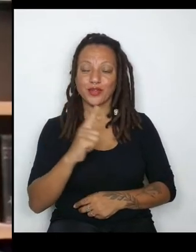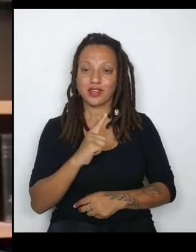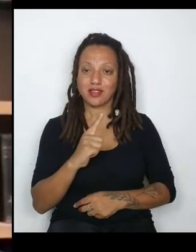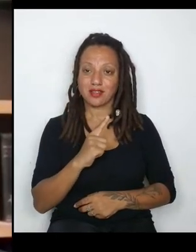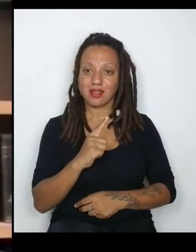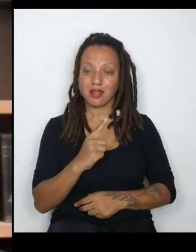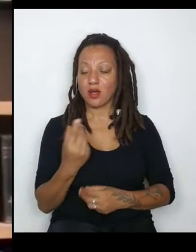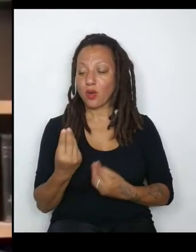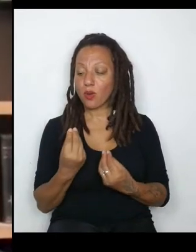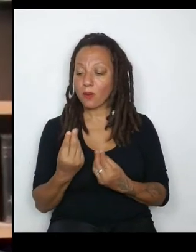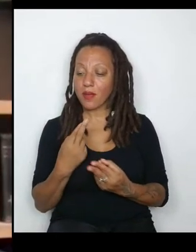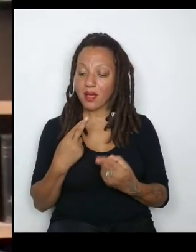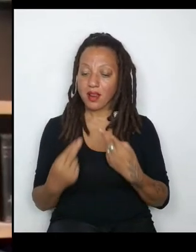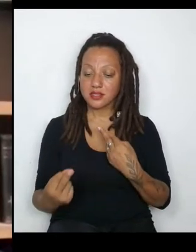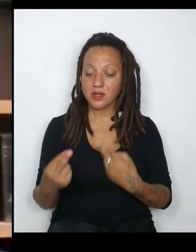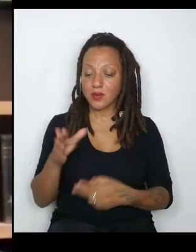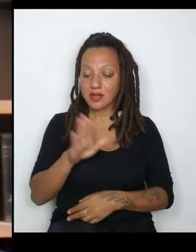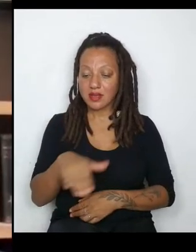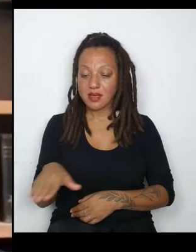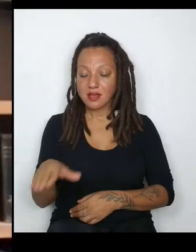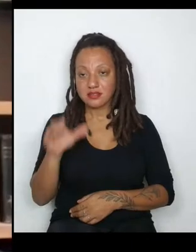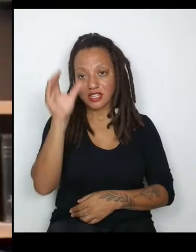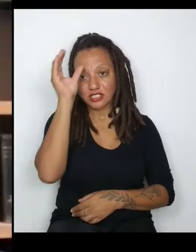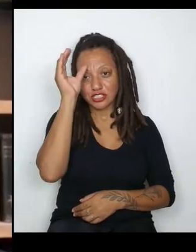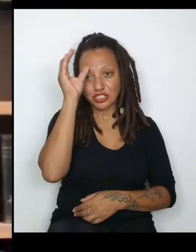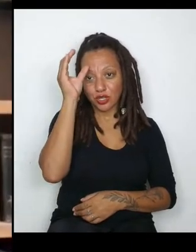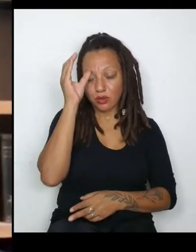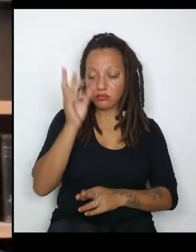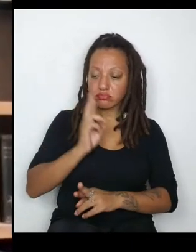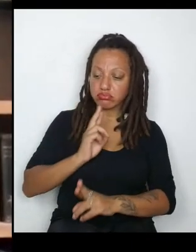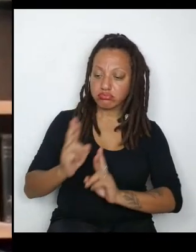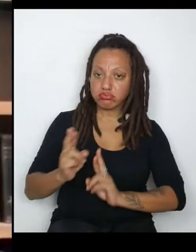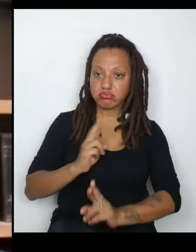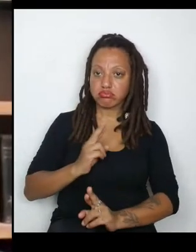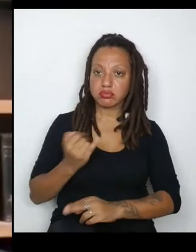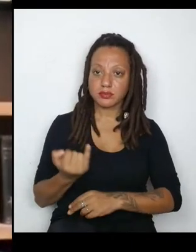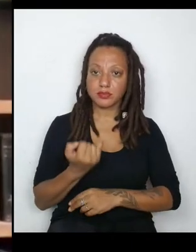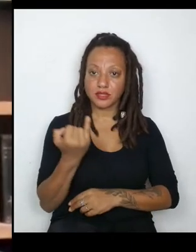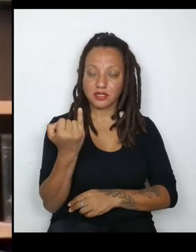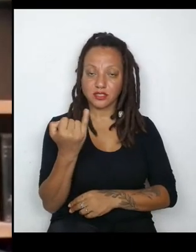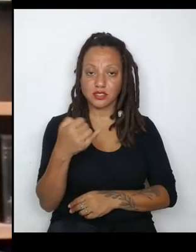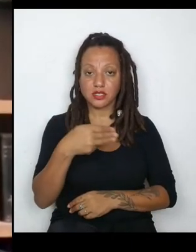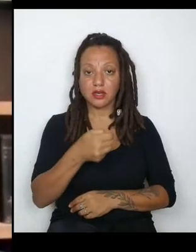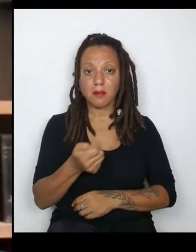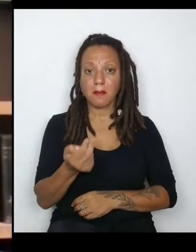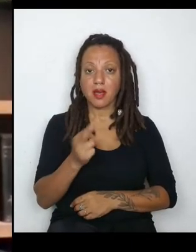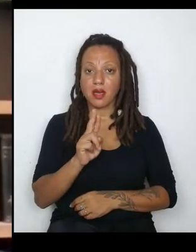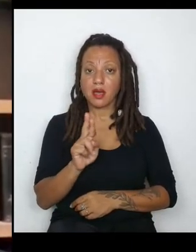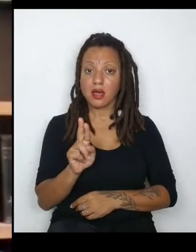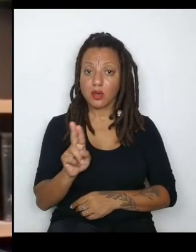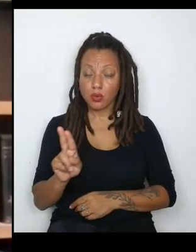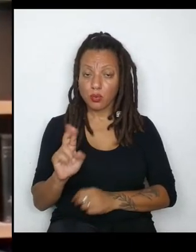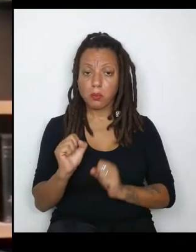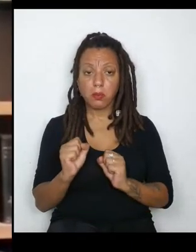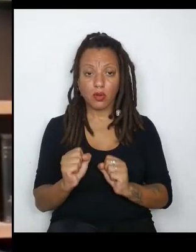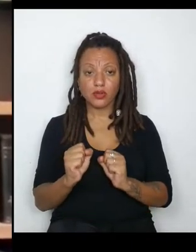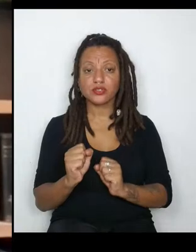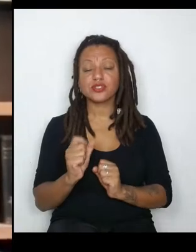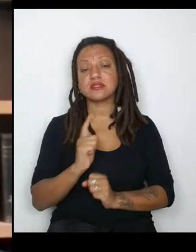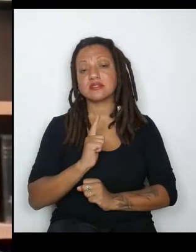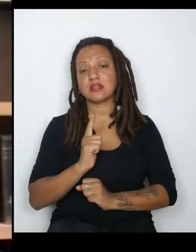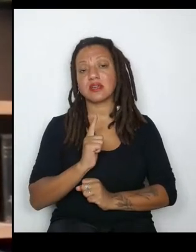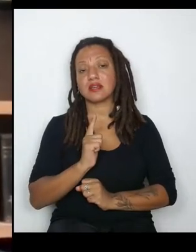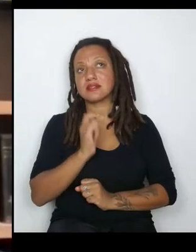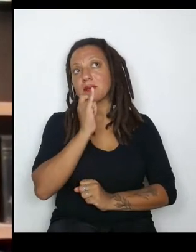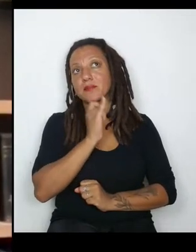very important the mahu can serve a the role of an ant or valuable uh ant so if there isn't one